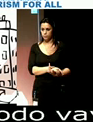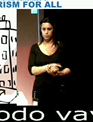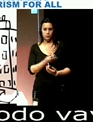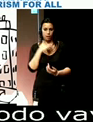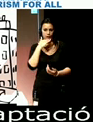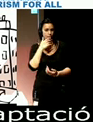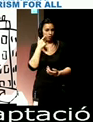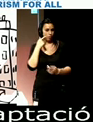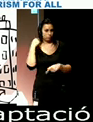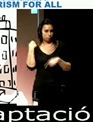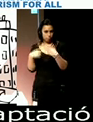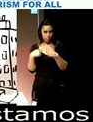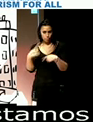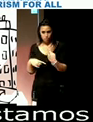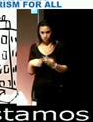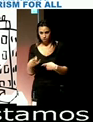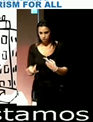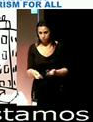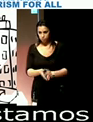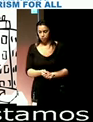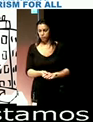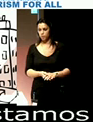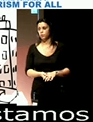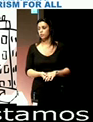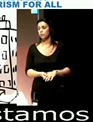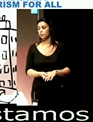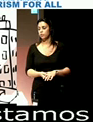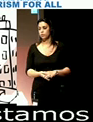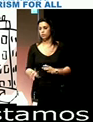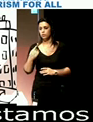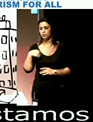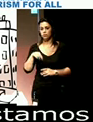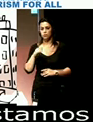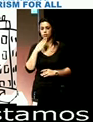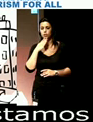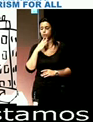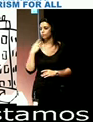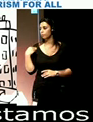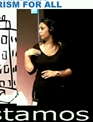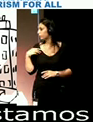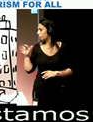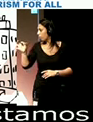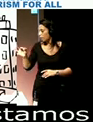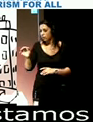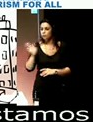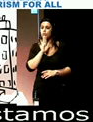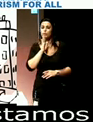you place those transponders? So we need rules of standardizing